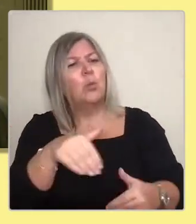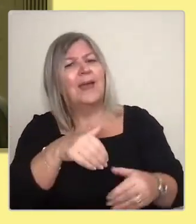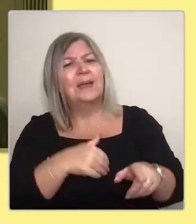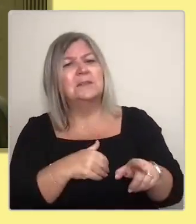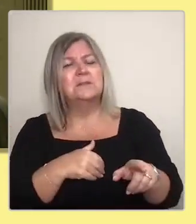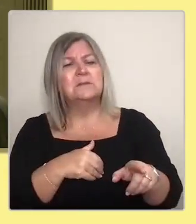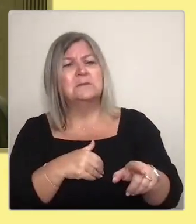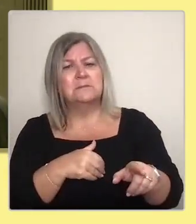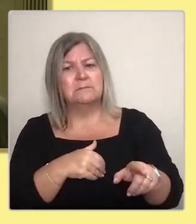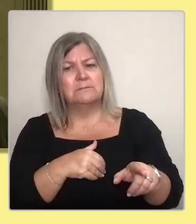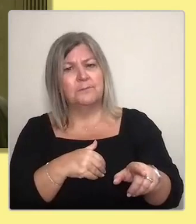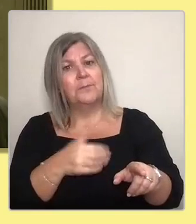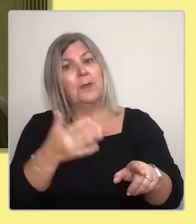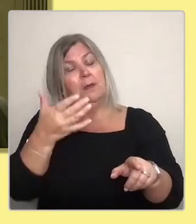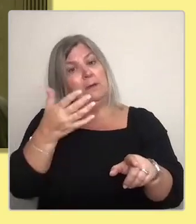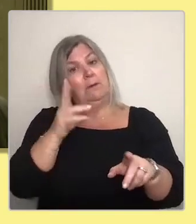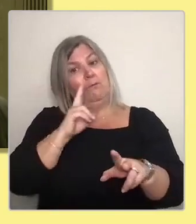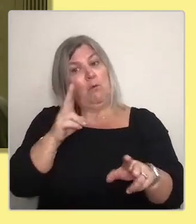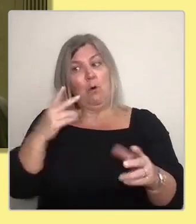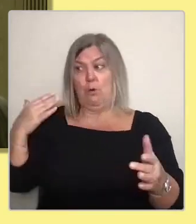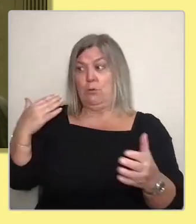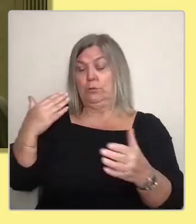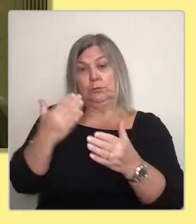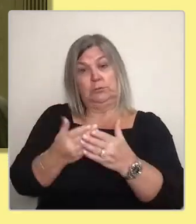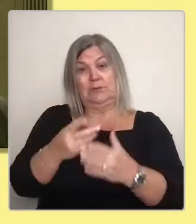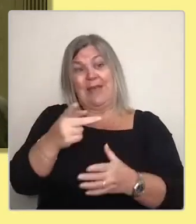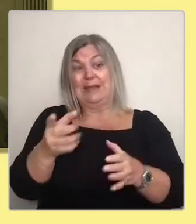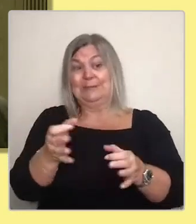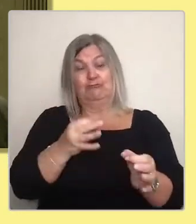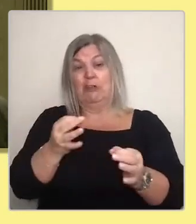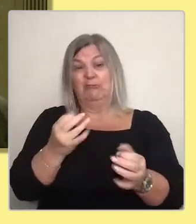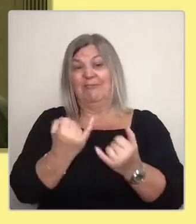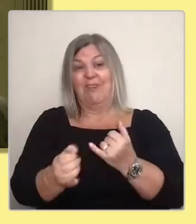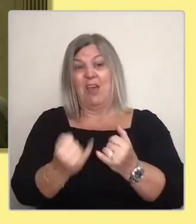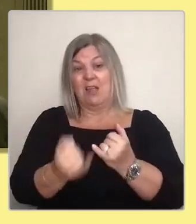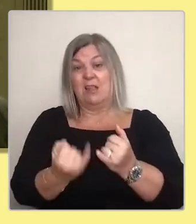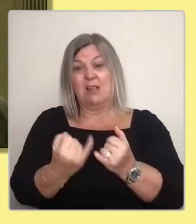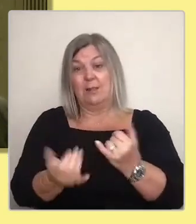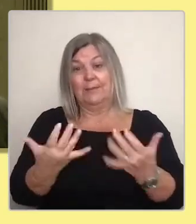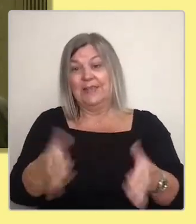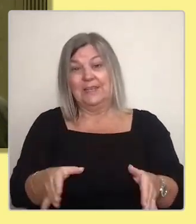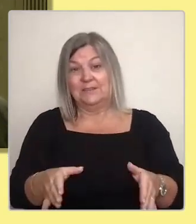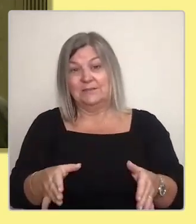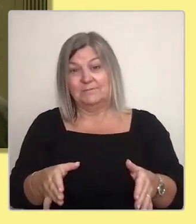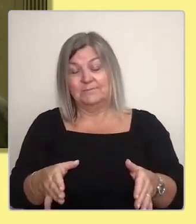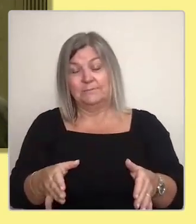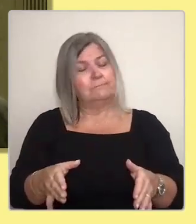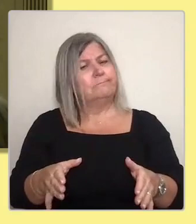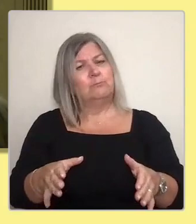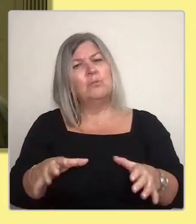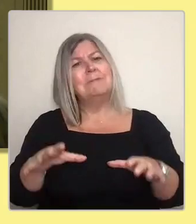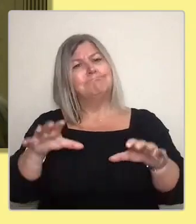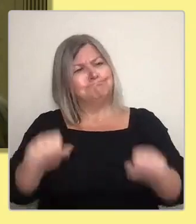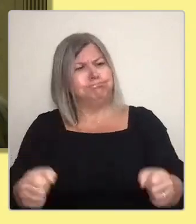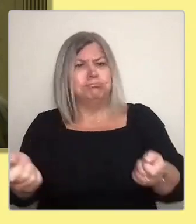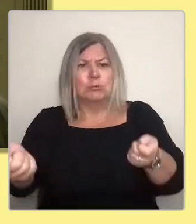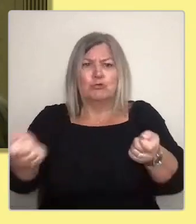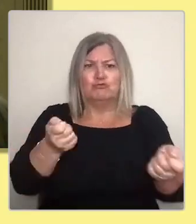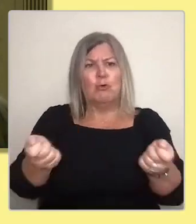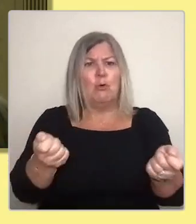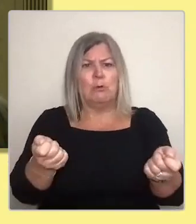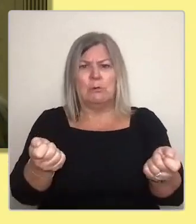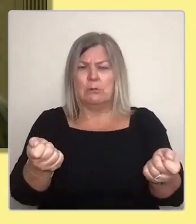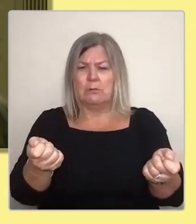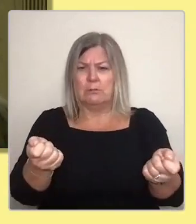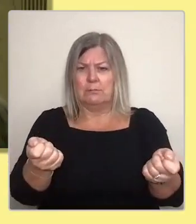that strategy fail over the last few years, that actually what we do is we take control of this process ourselves. And I'm